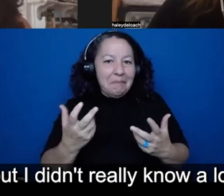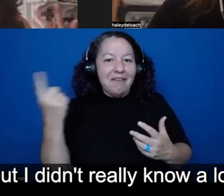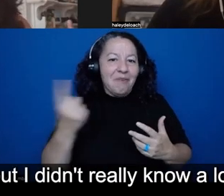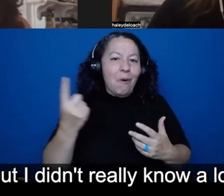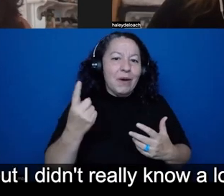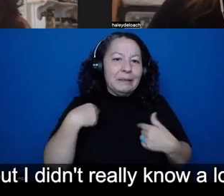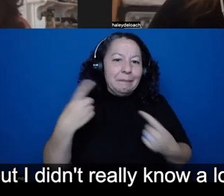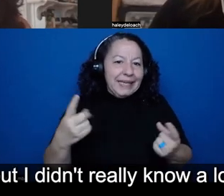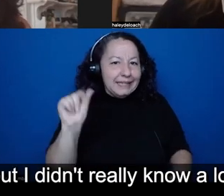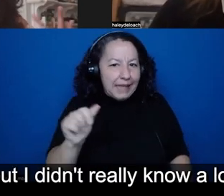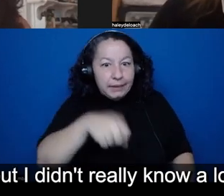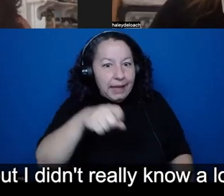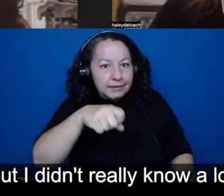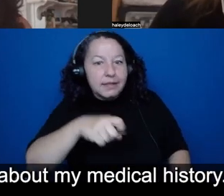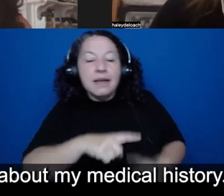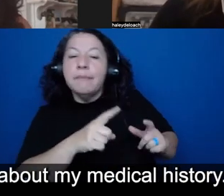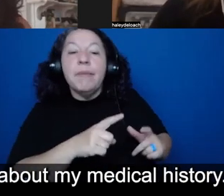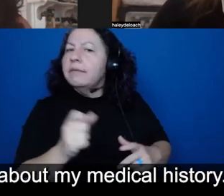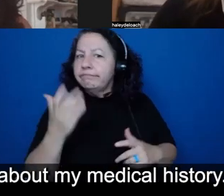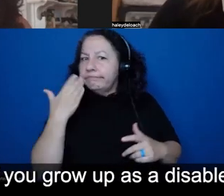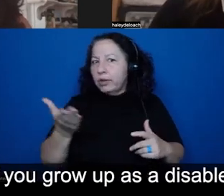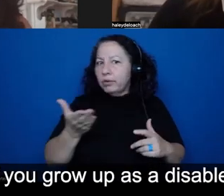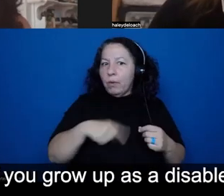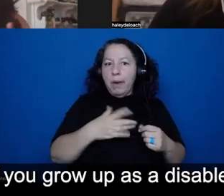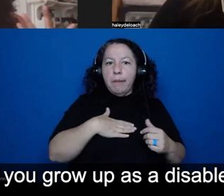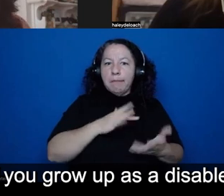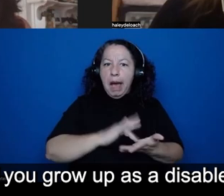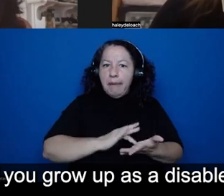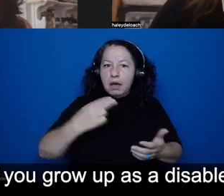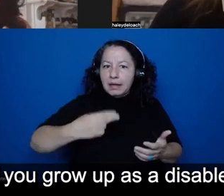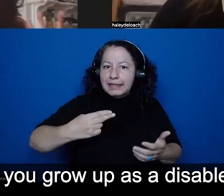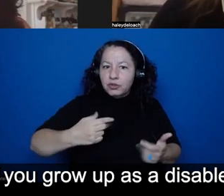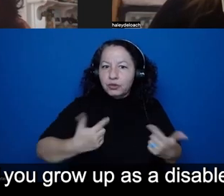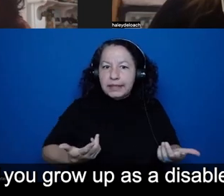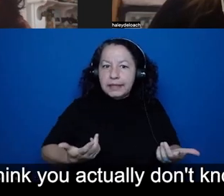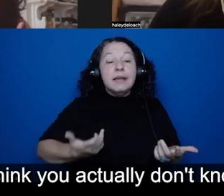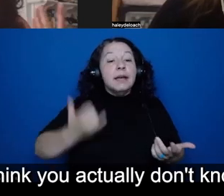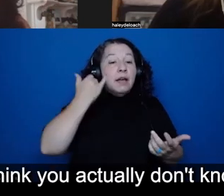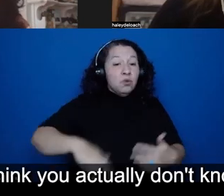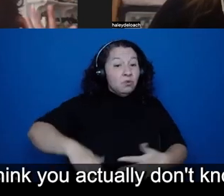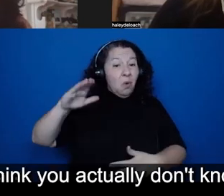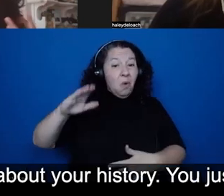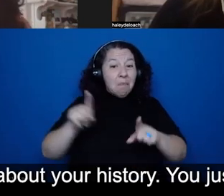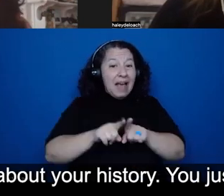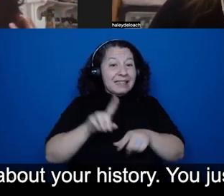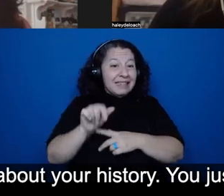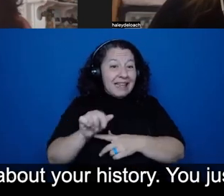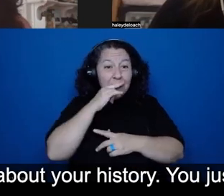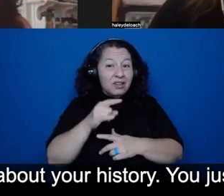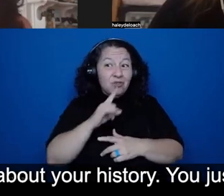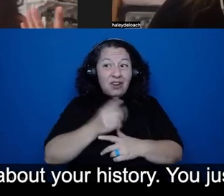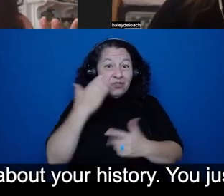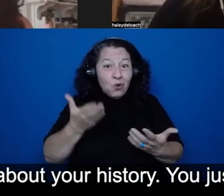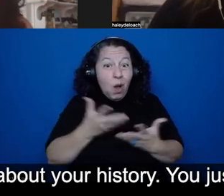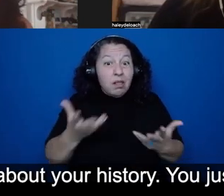disabled, but I didn't really know a lot about my medical history. And if you grow up as a disabled kid, I think you actually don't know a lot about your